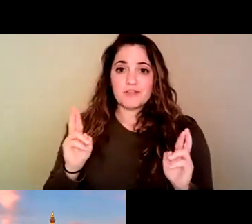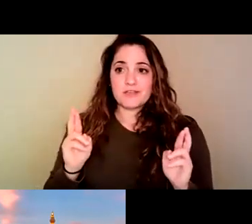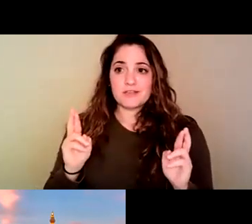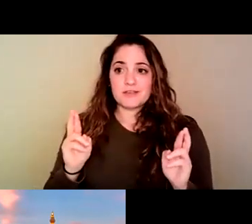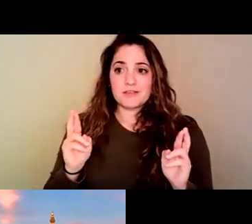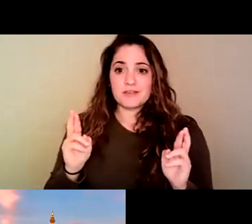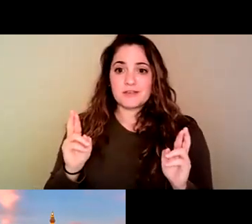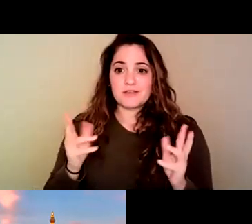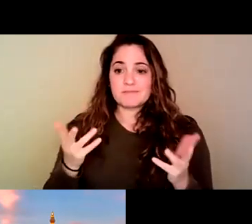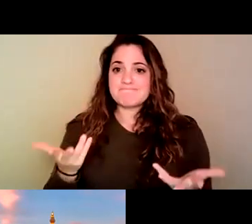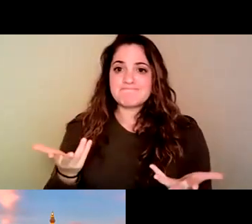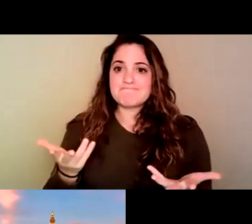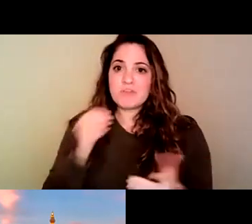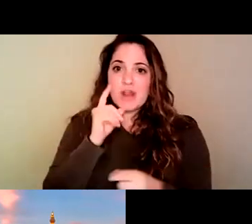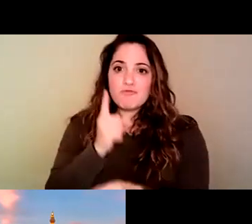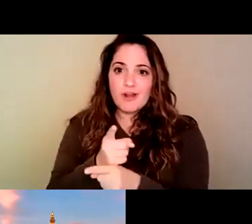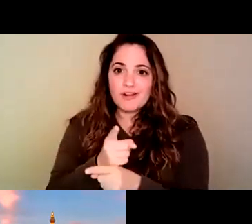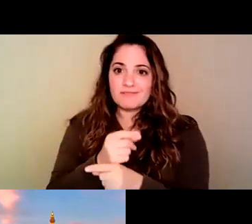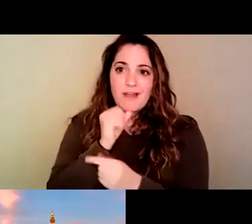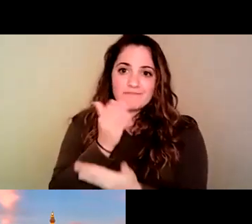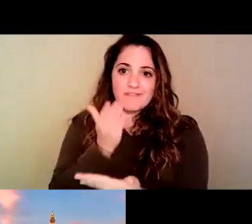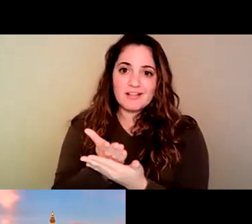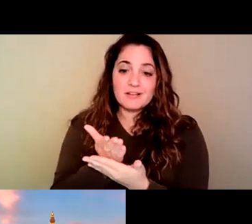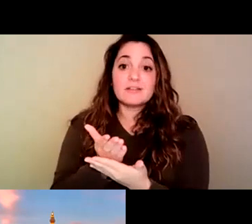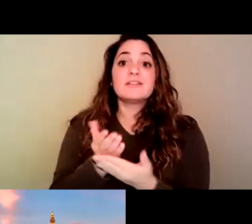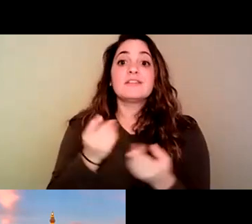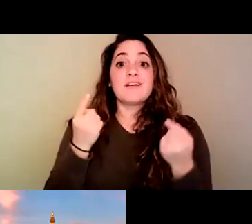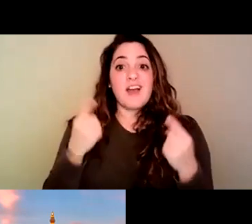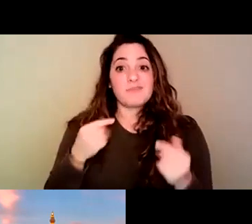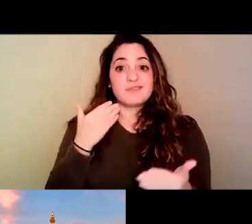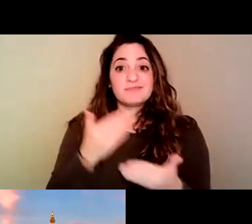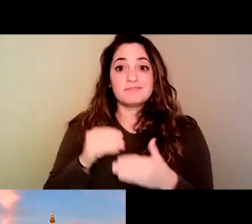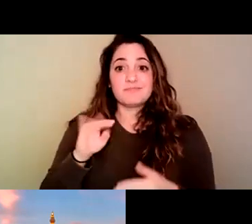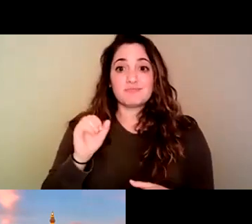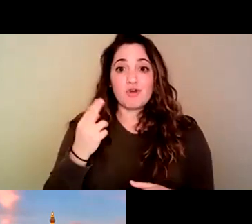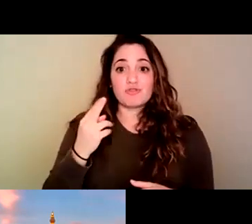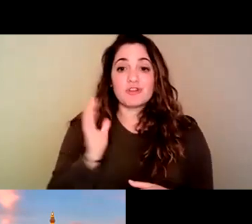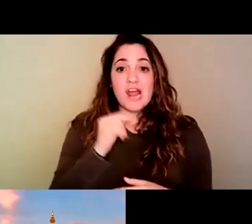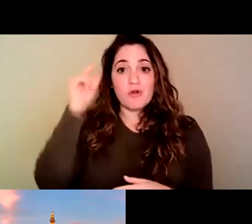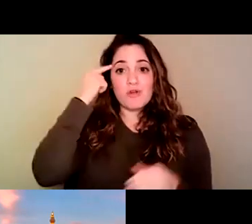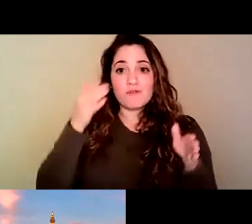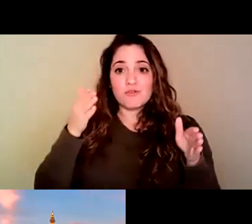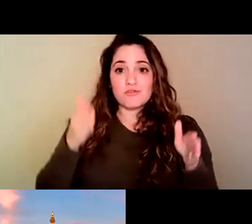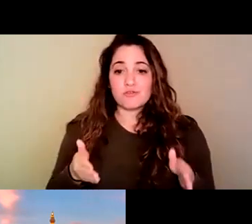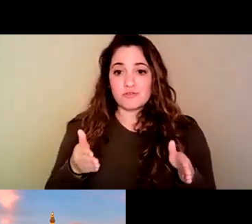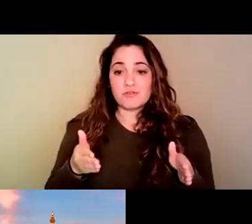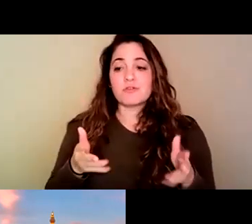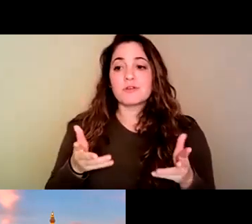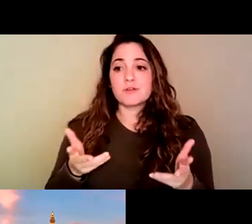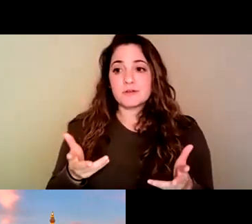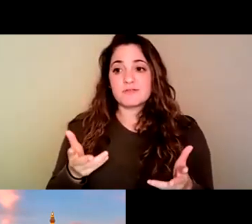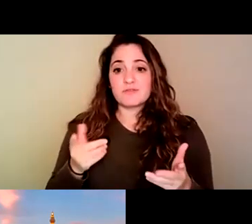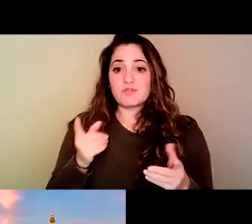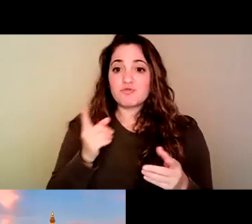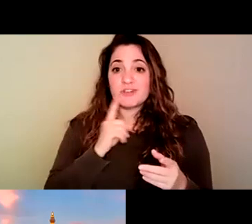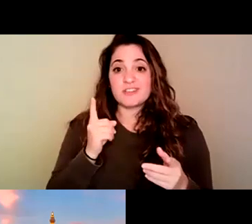is without credit. Well, March rolls around and our governor, for all intent and purposes, shuts